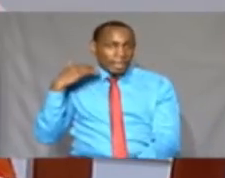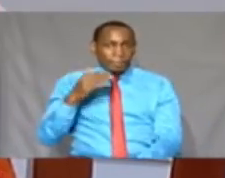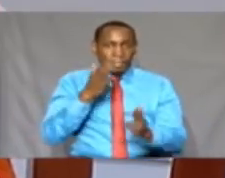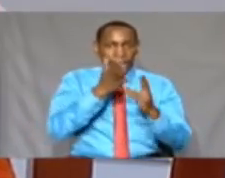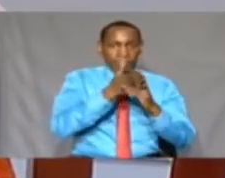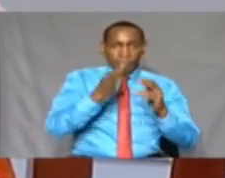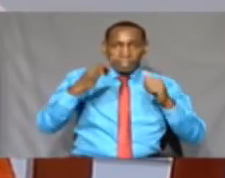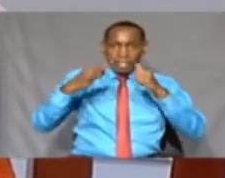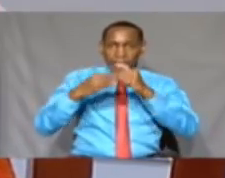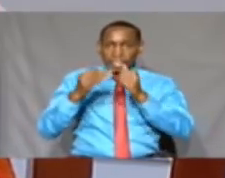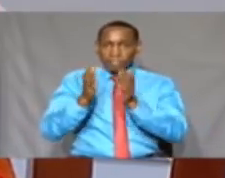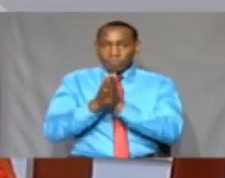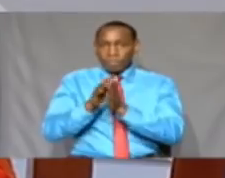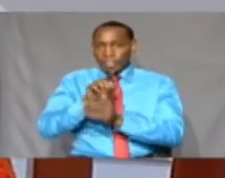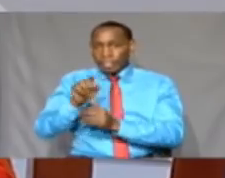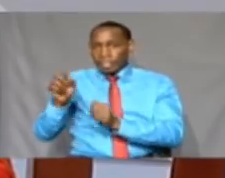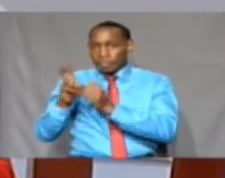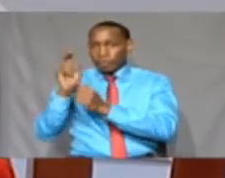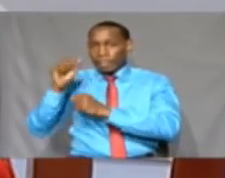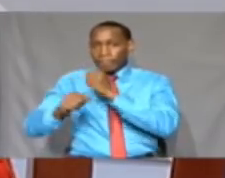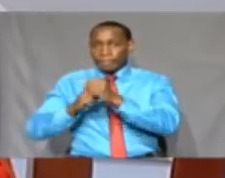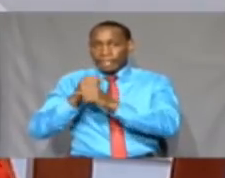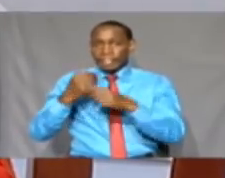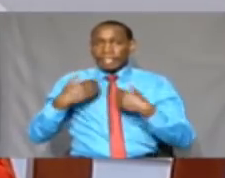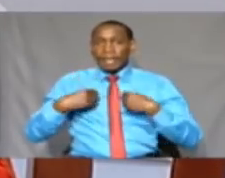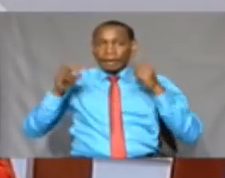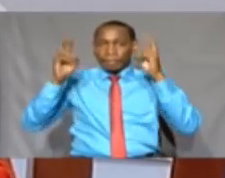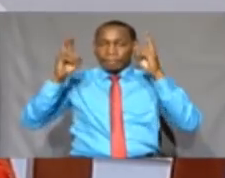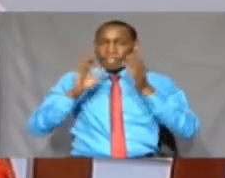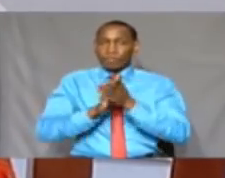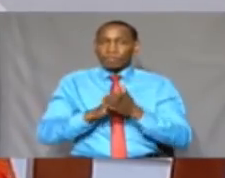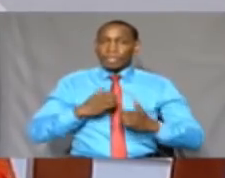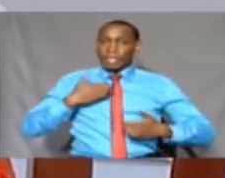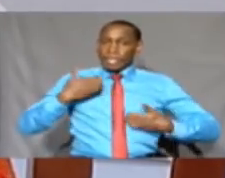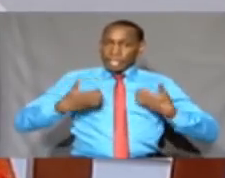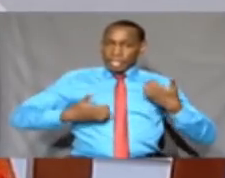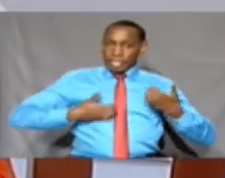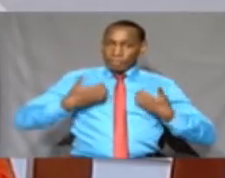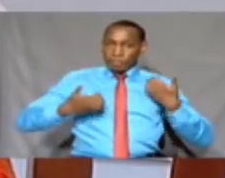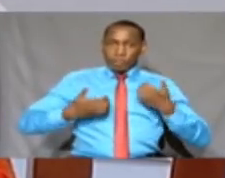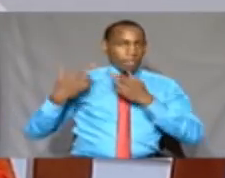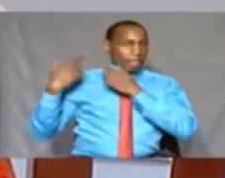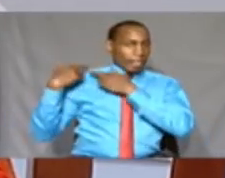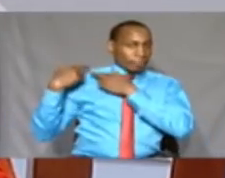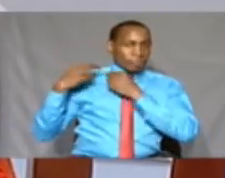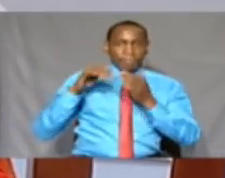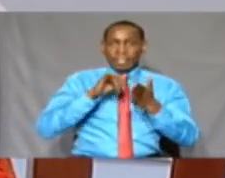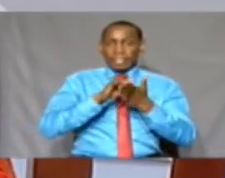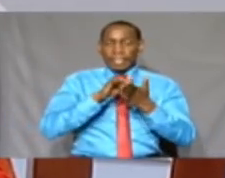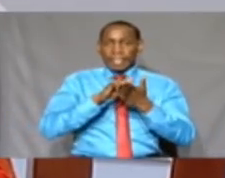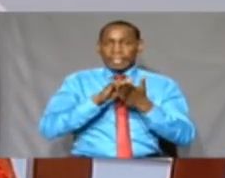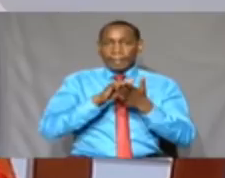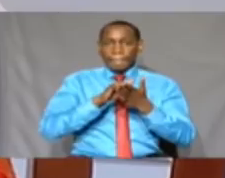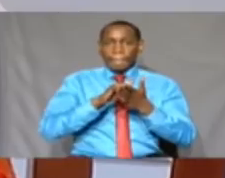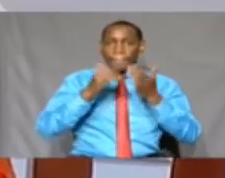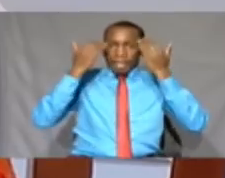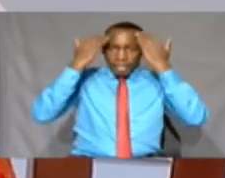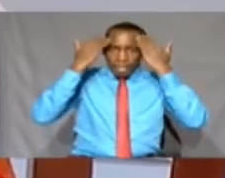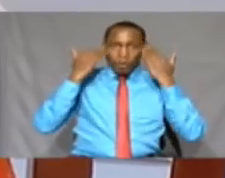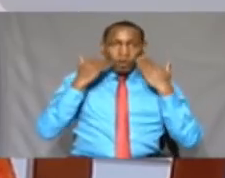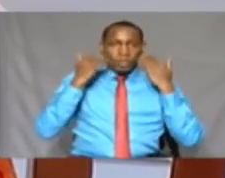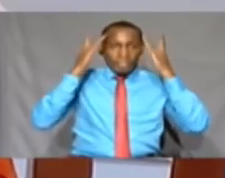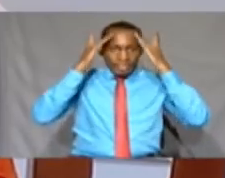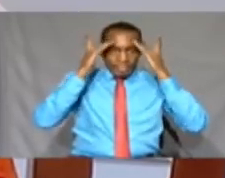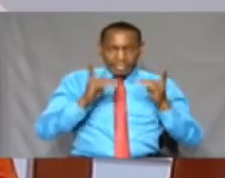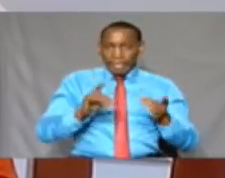Between 8 and 12 years, there's the issue of emotional responsibility. That for the court to determine